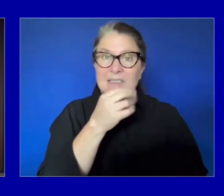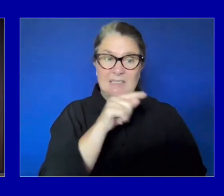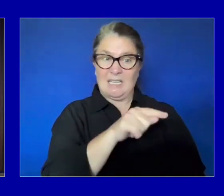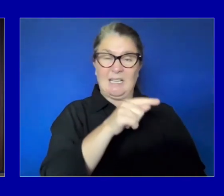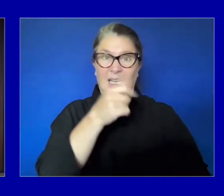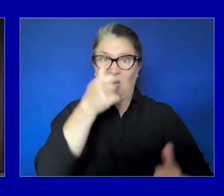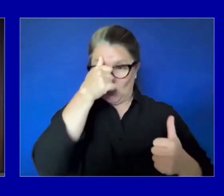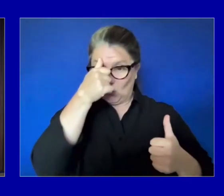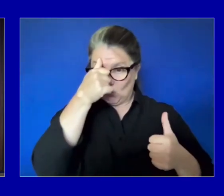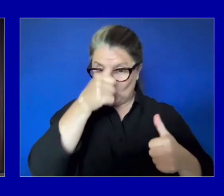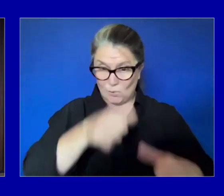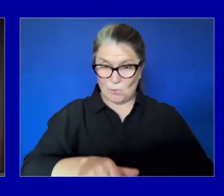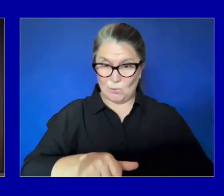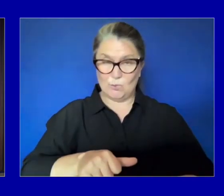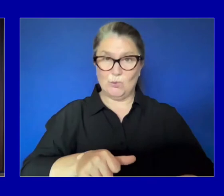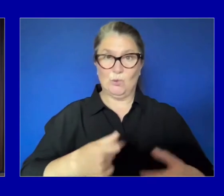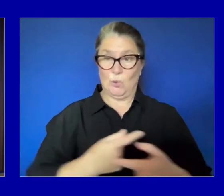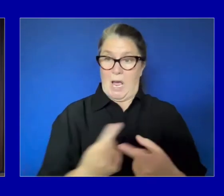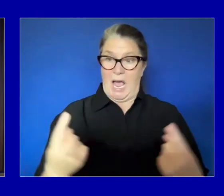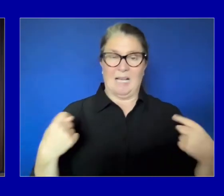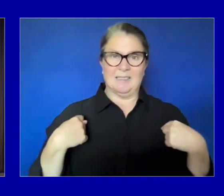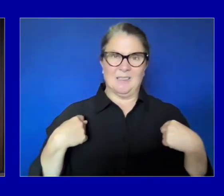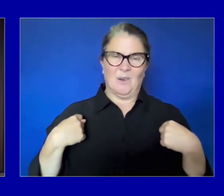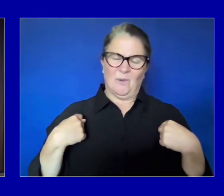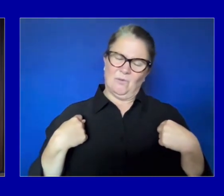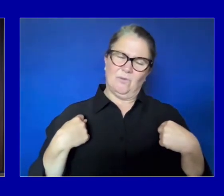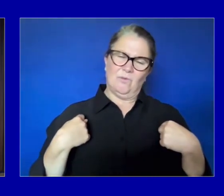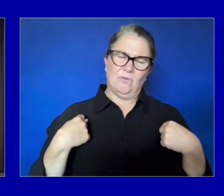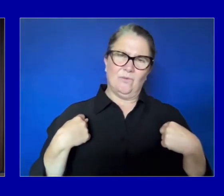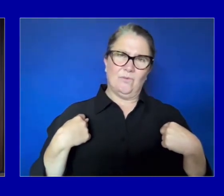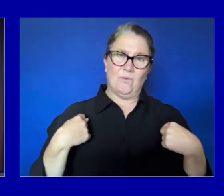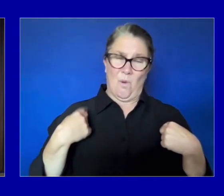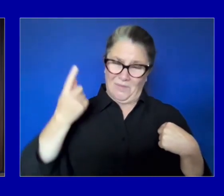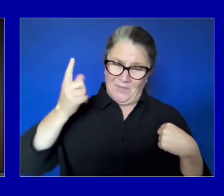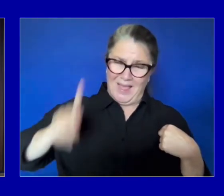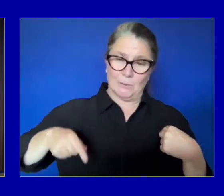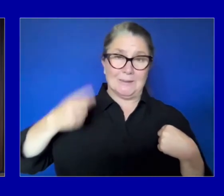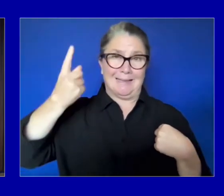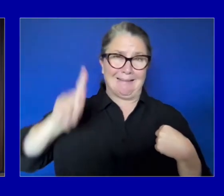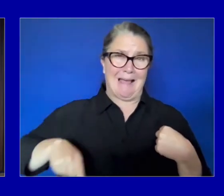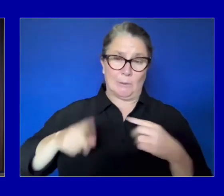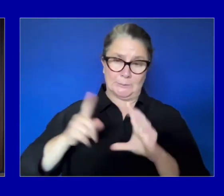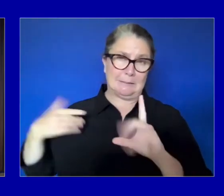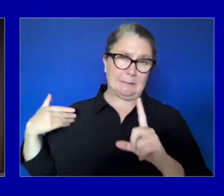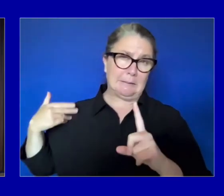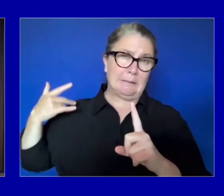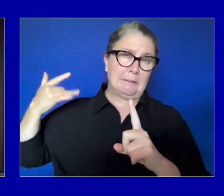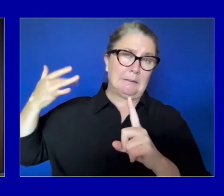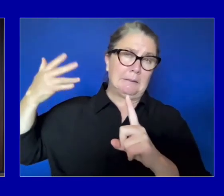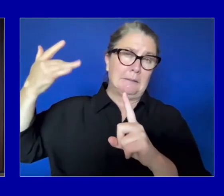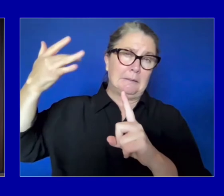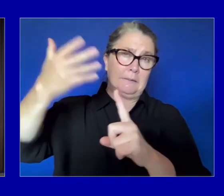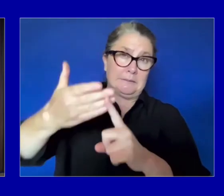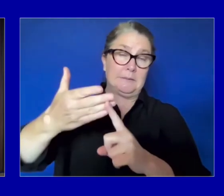have become family to us. And so if we don't burn them, those plants are not themselves.